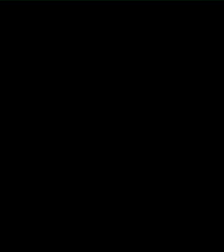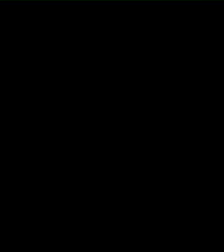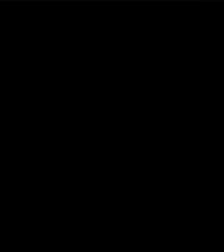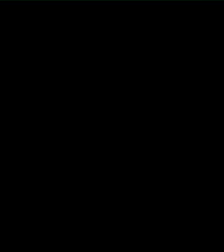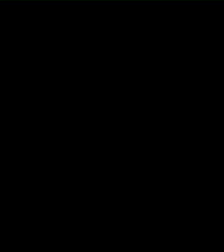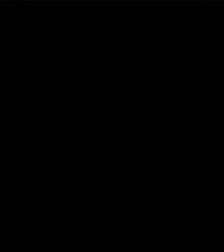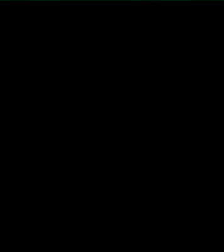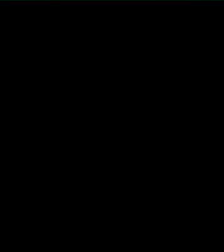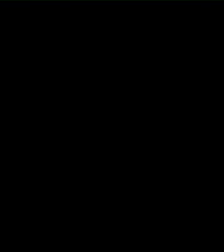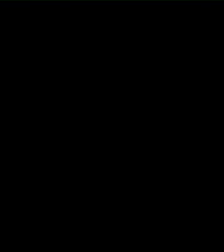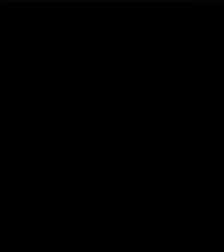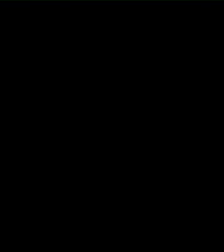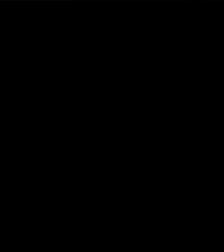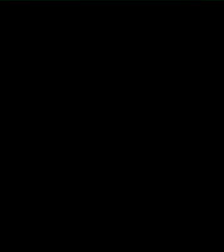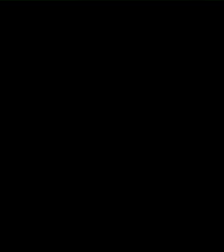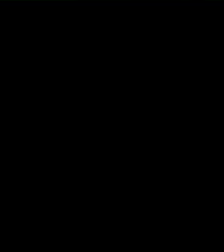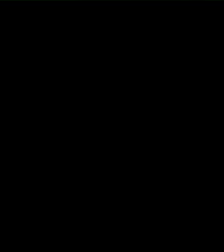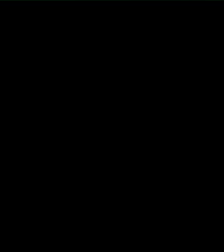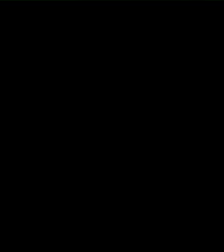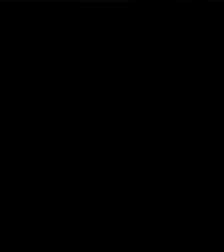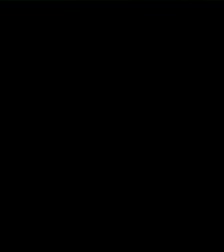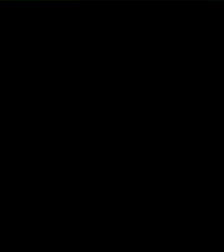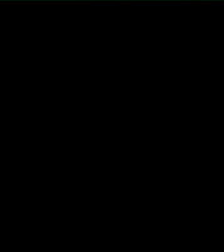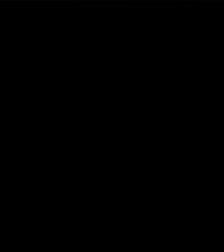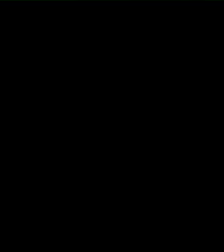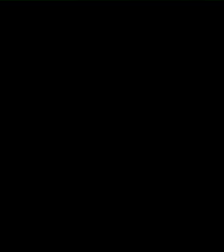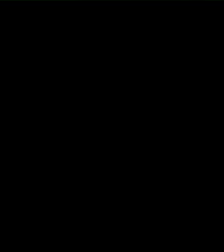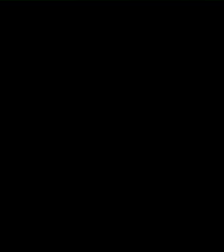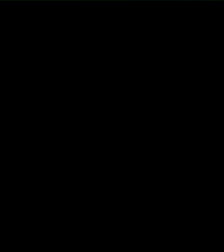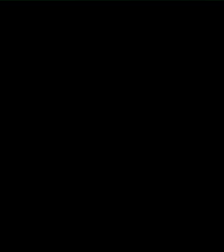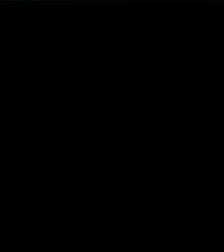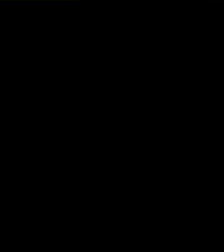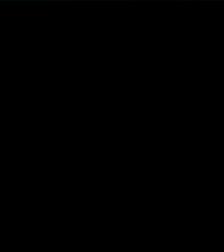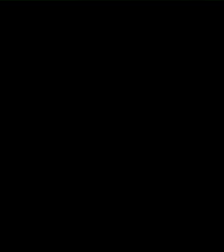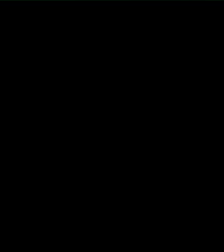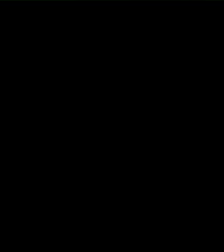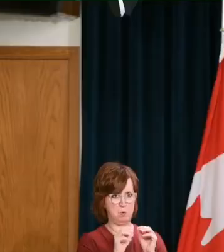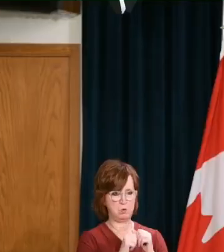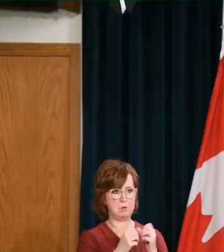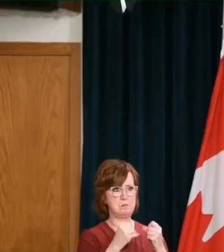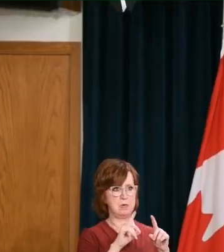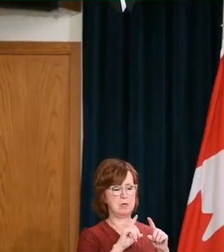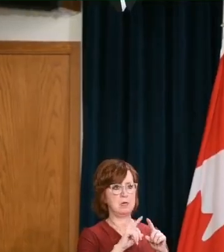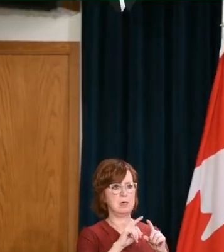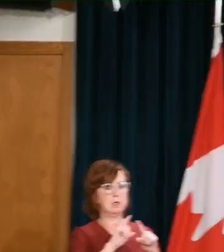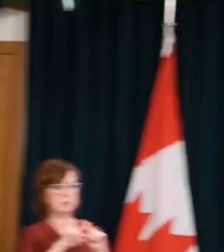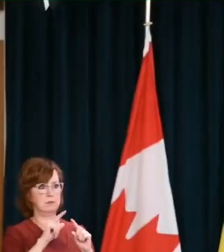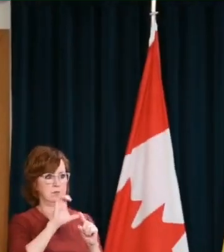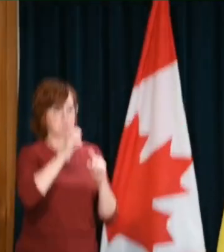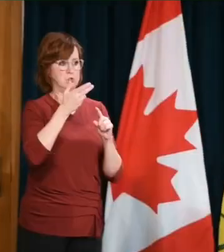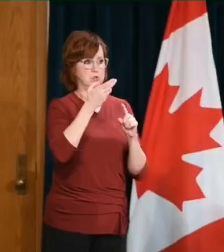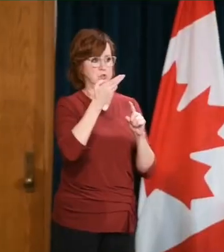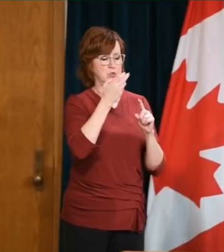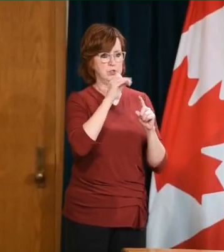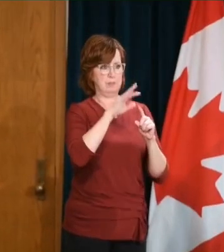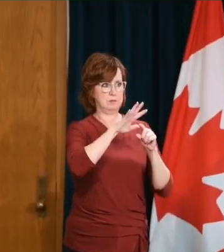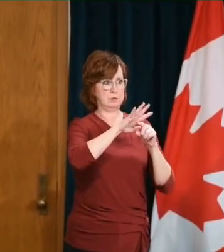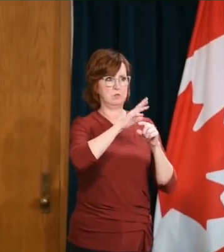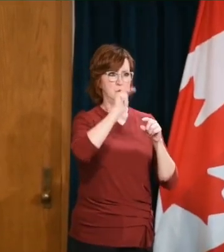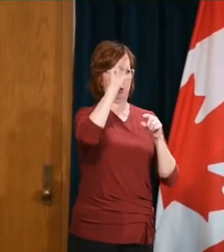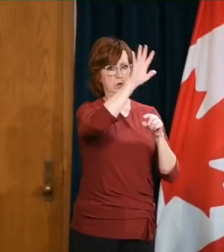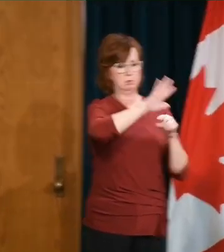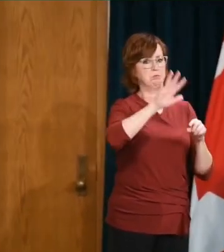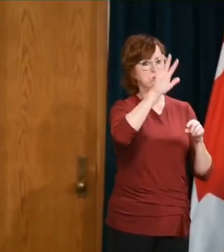the phone with a number of chiefs across the province, including and particularly throughout the northern areas of the province